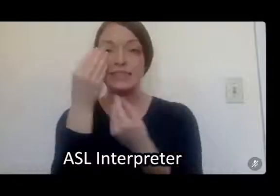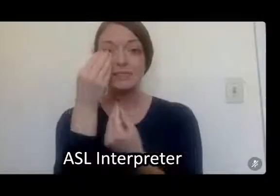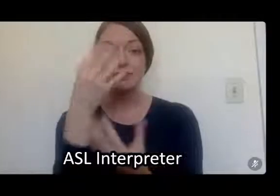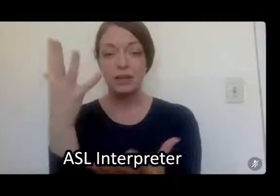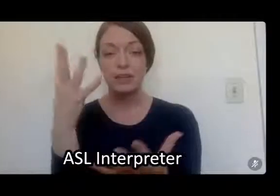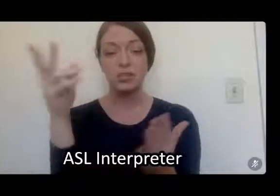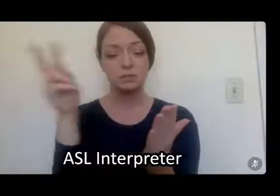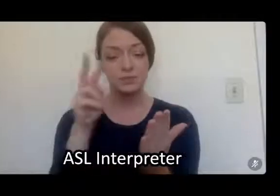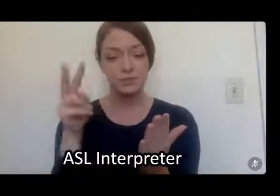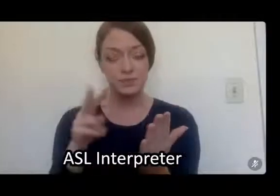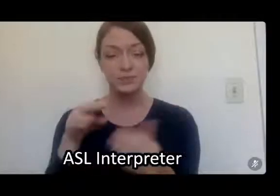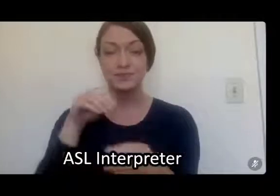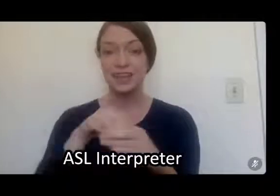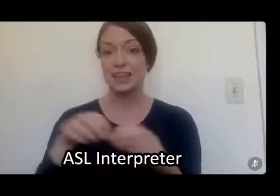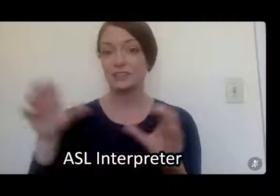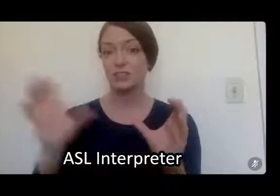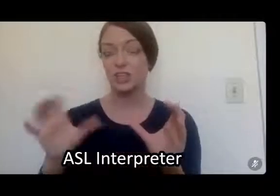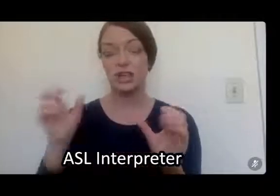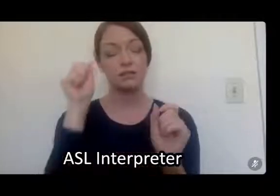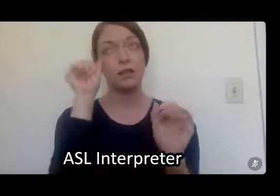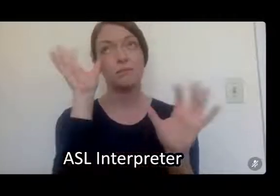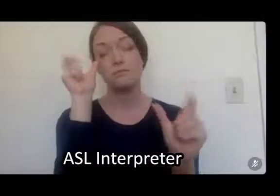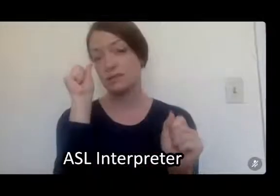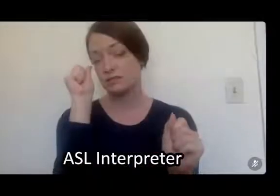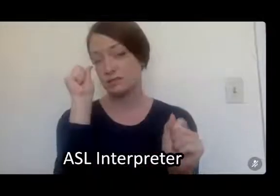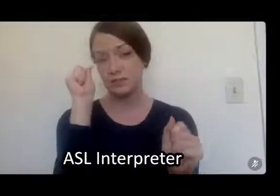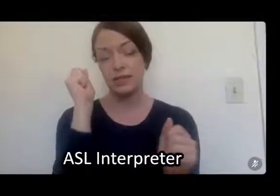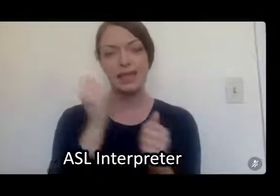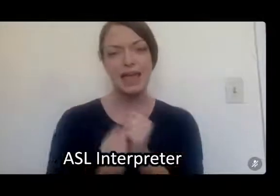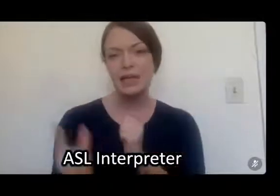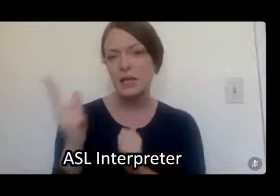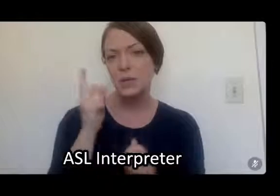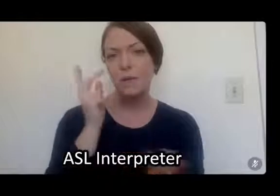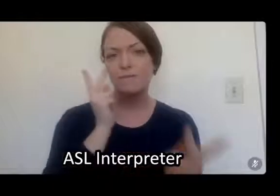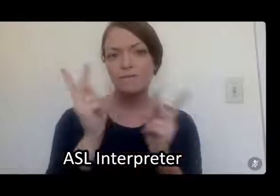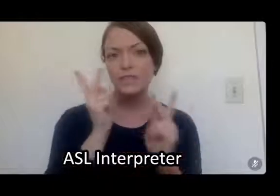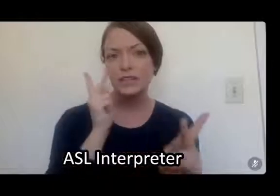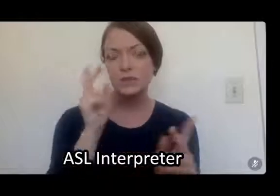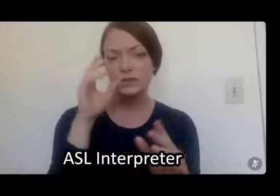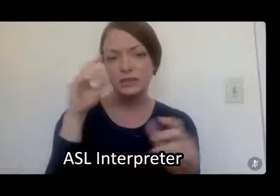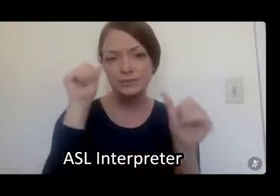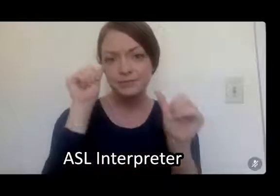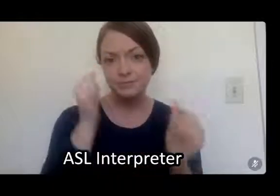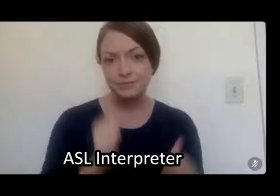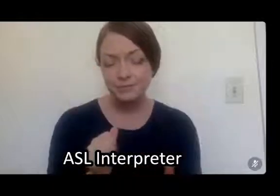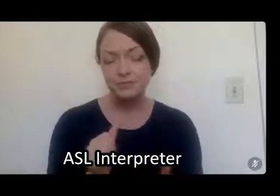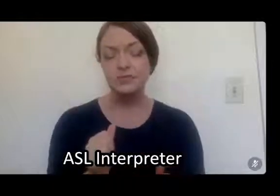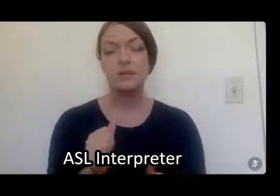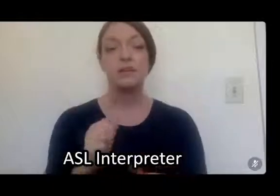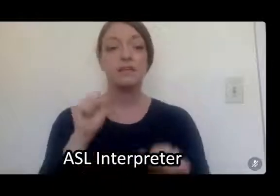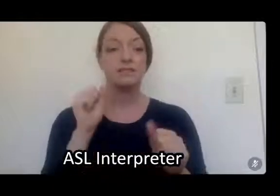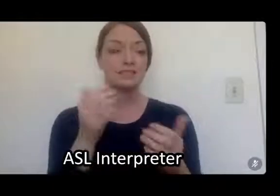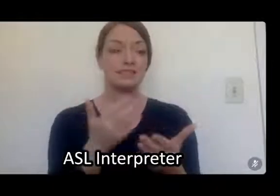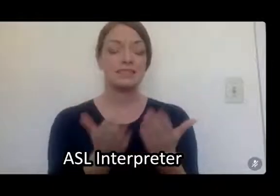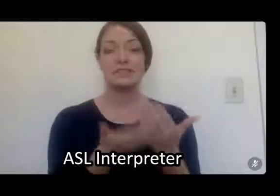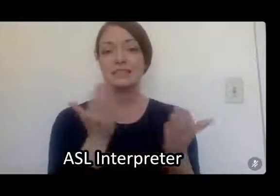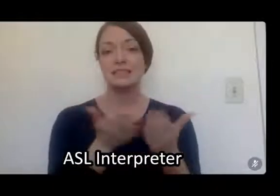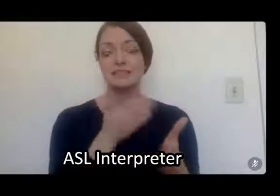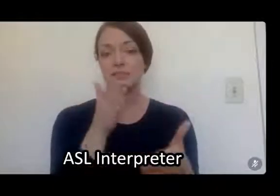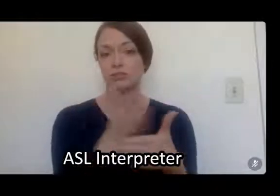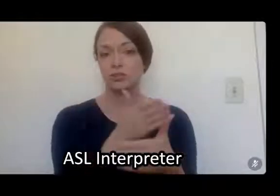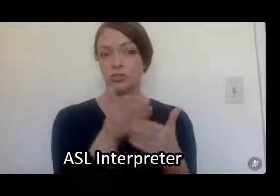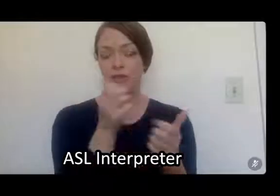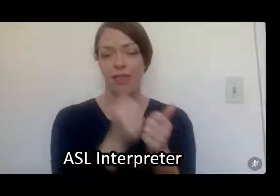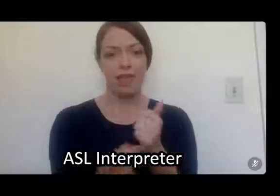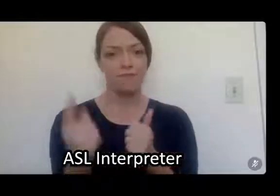through in the chat. It's amazing. If you have anyone visually impaired or blind in your game, it's a great way of sharing information that everyone